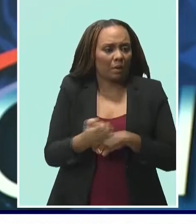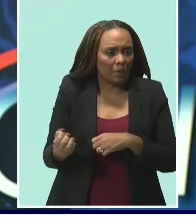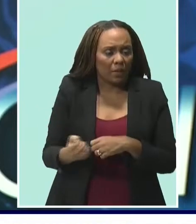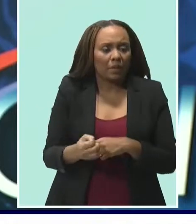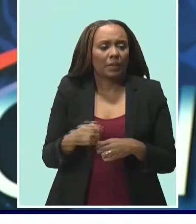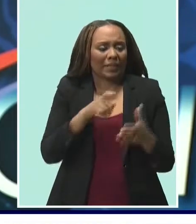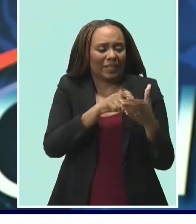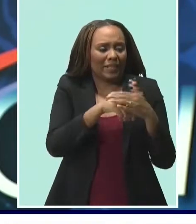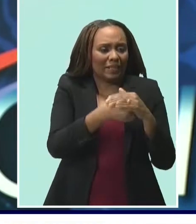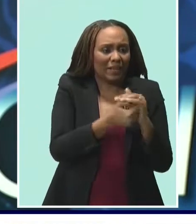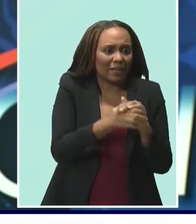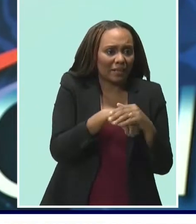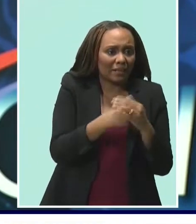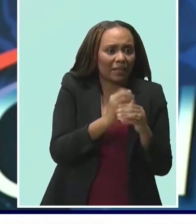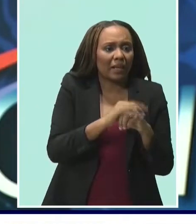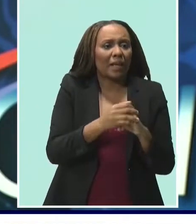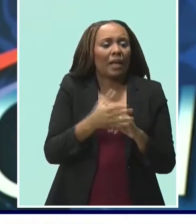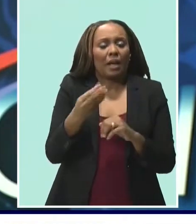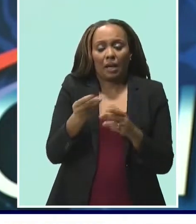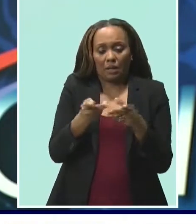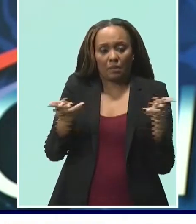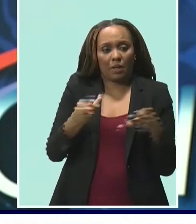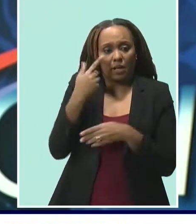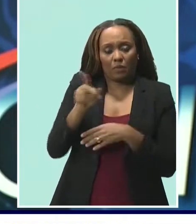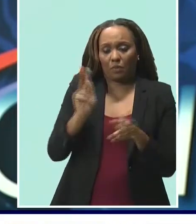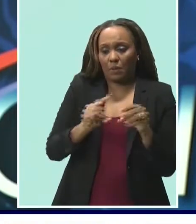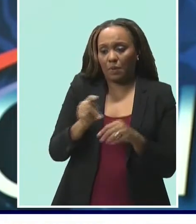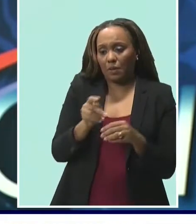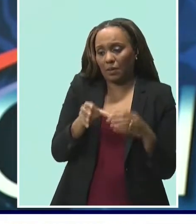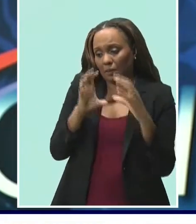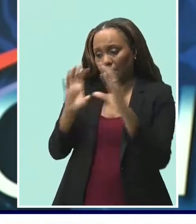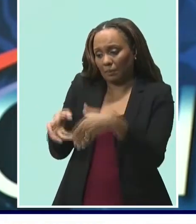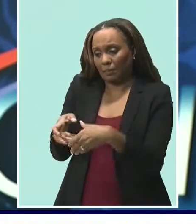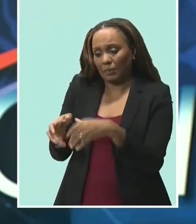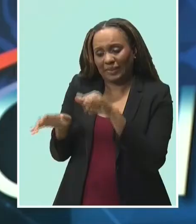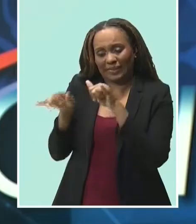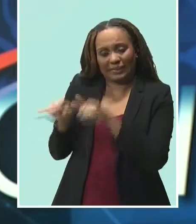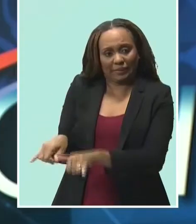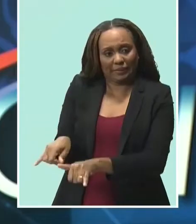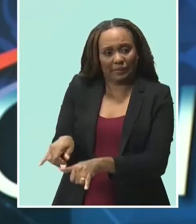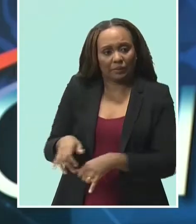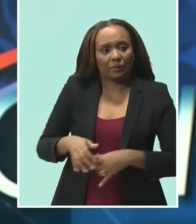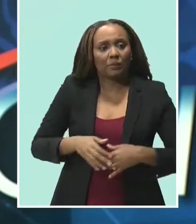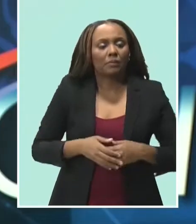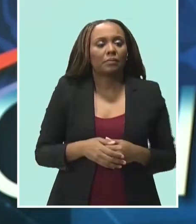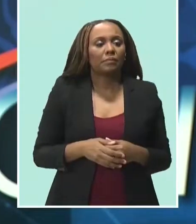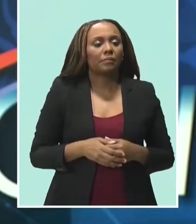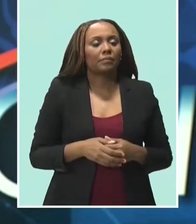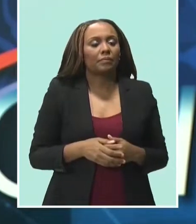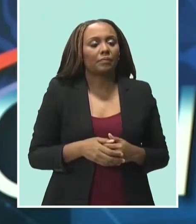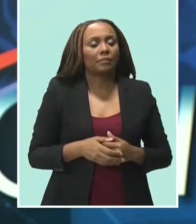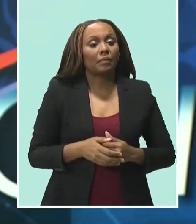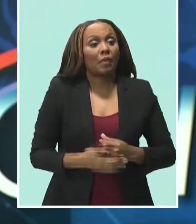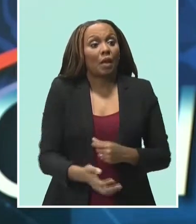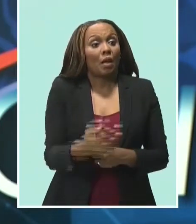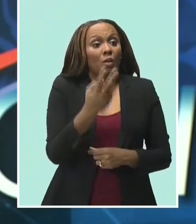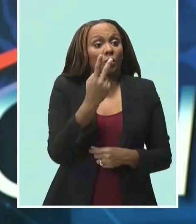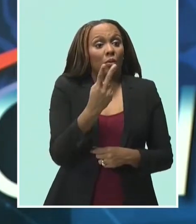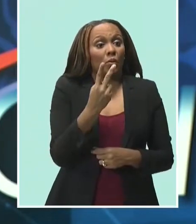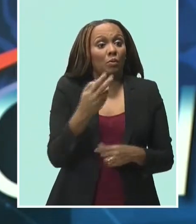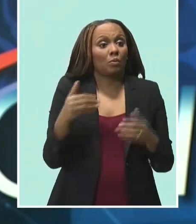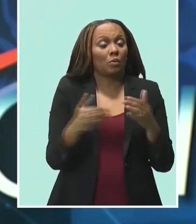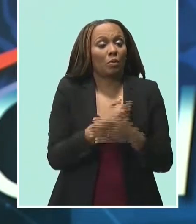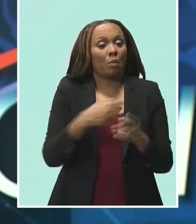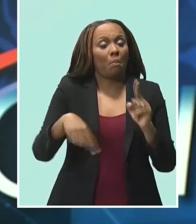people in quarantine. She says all of these issues have been dealt with. 2 new positive cases of COVID-19 have